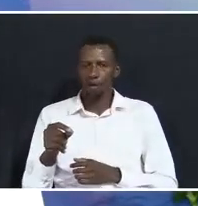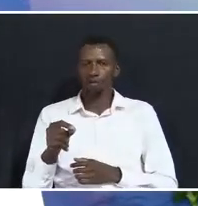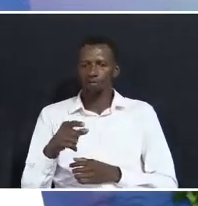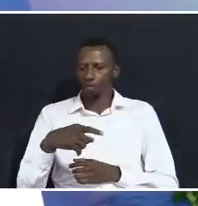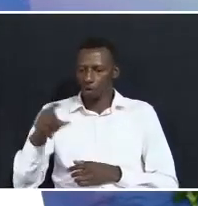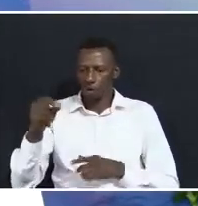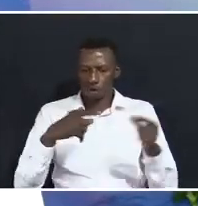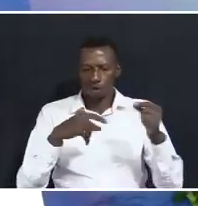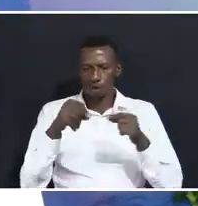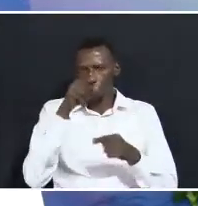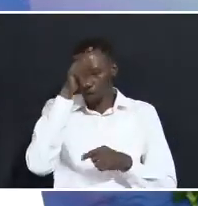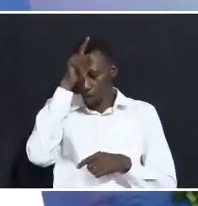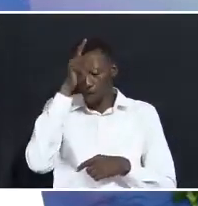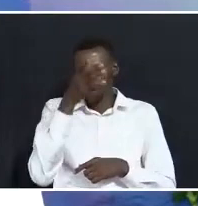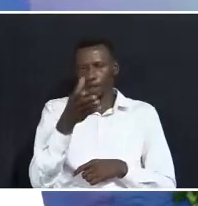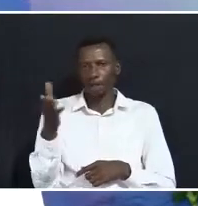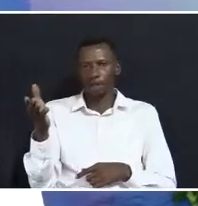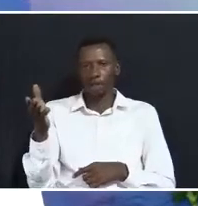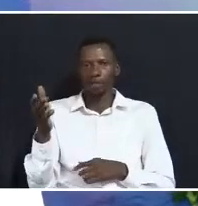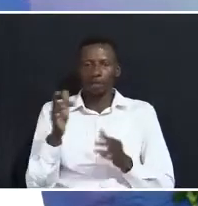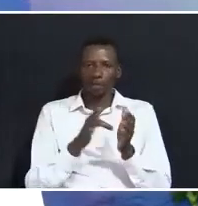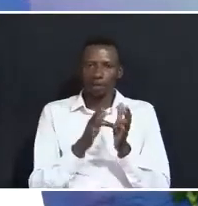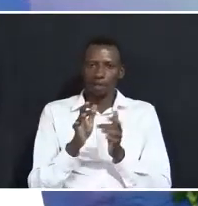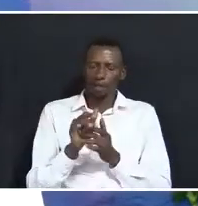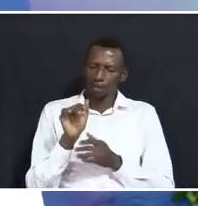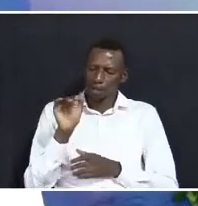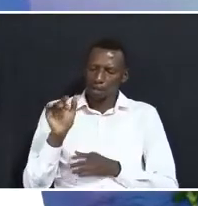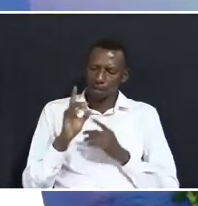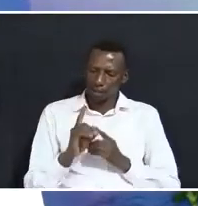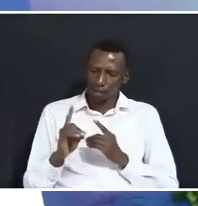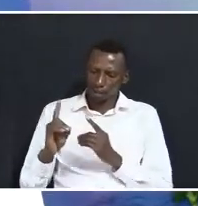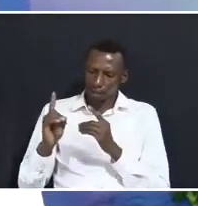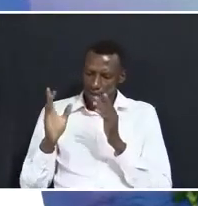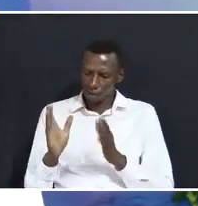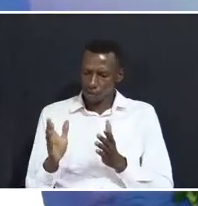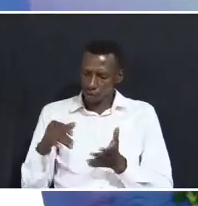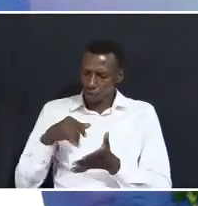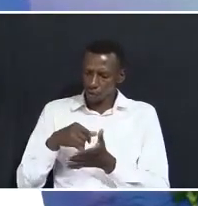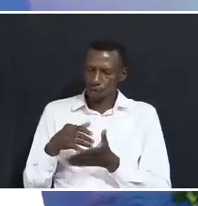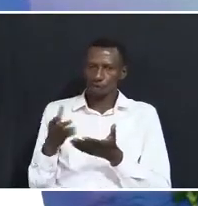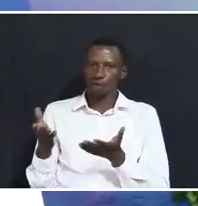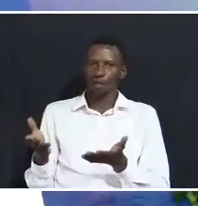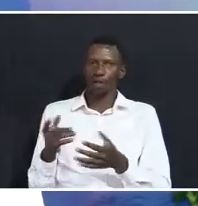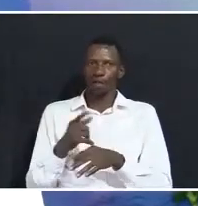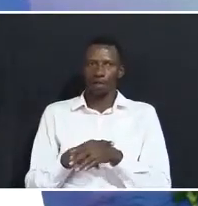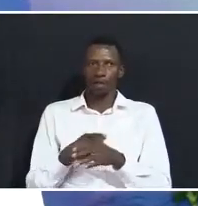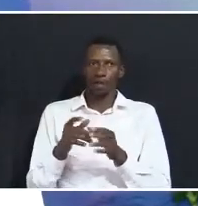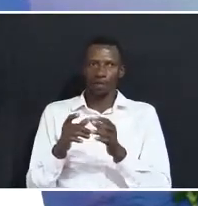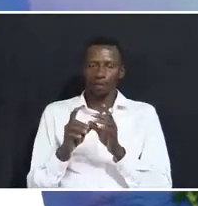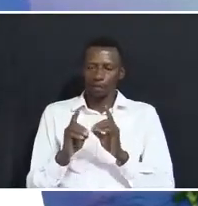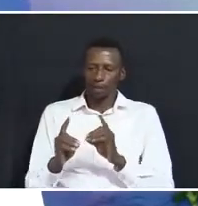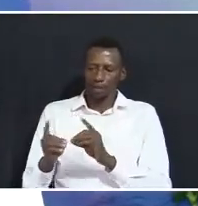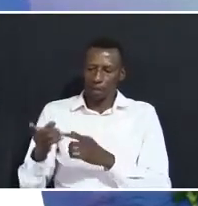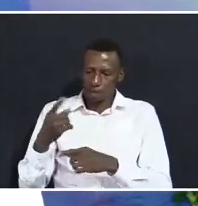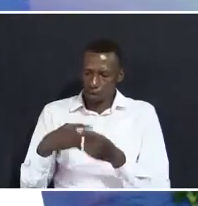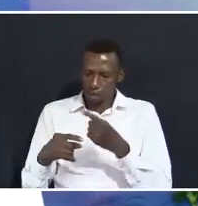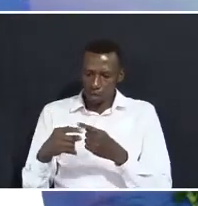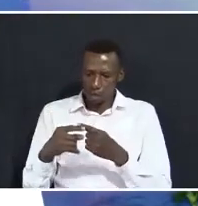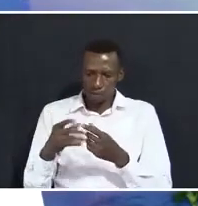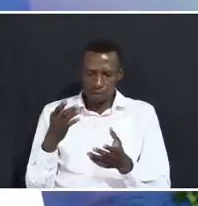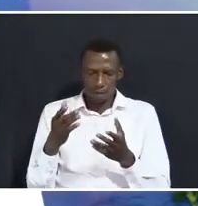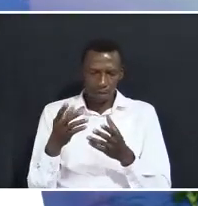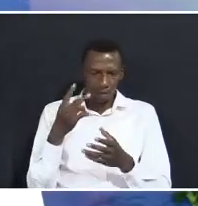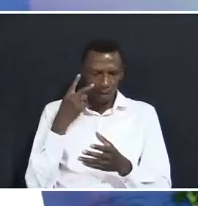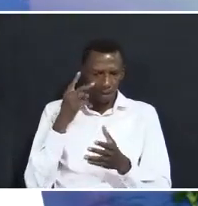them. He asked the disciples to be part and parcel of that work. And when they come, they seem to have perceived what was happening, and